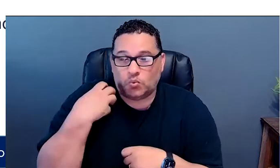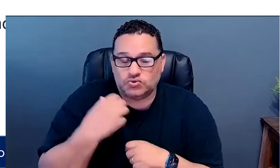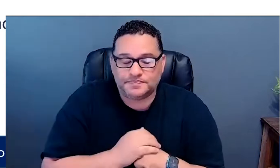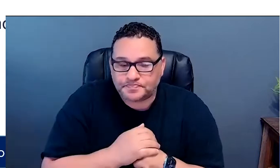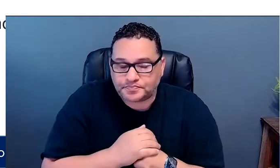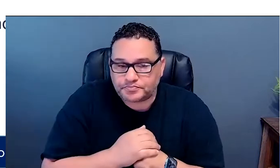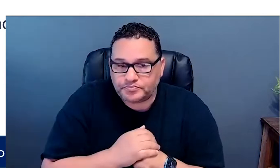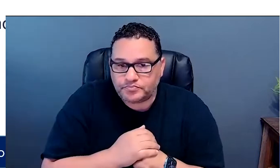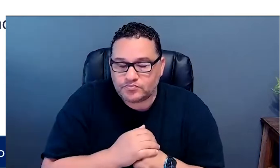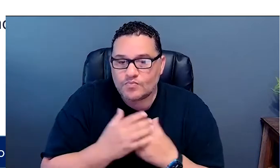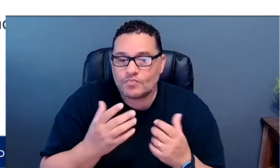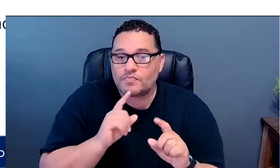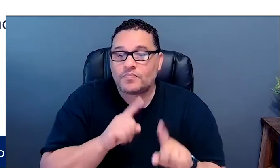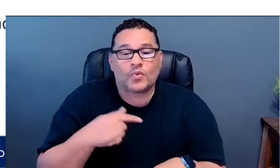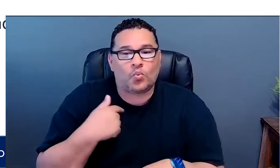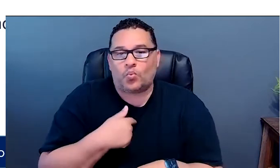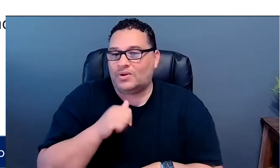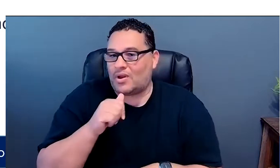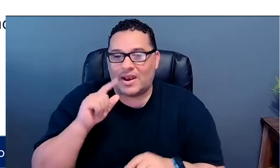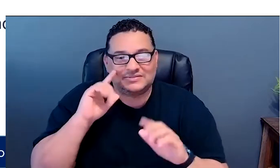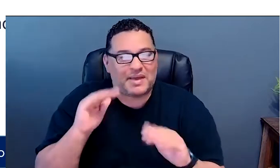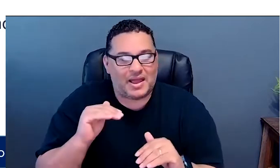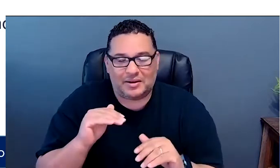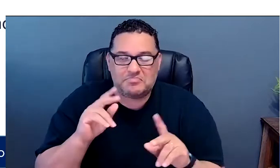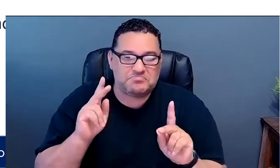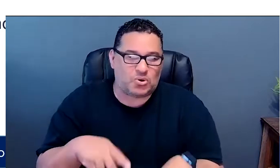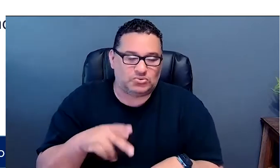expect that an individual will